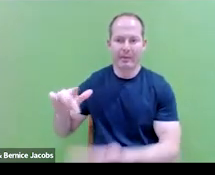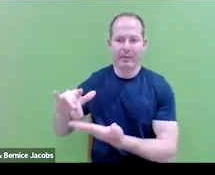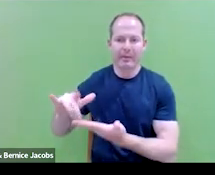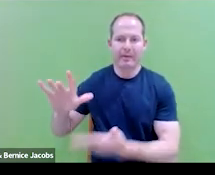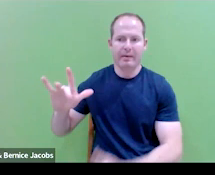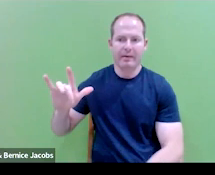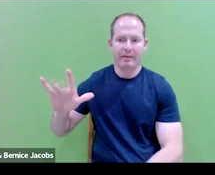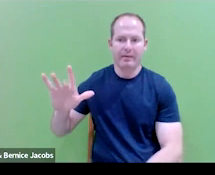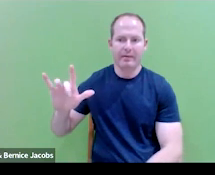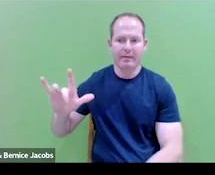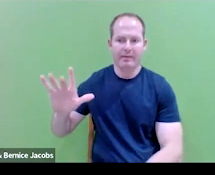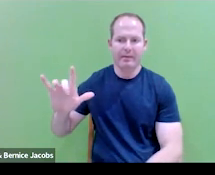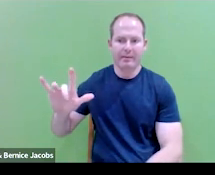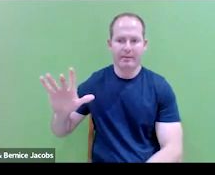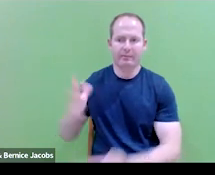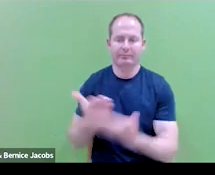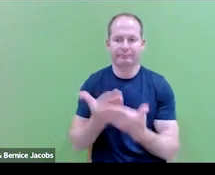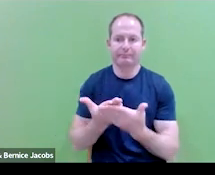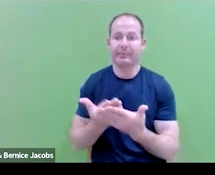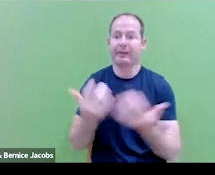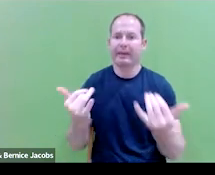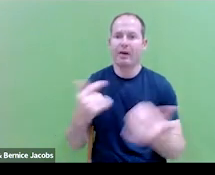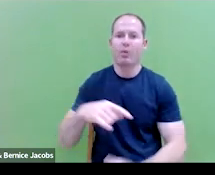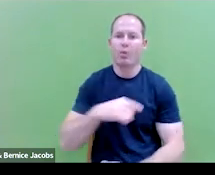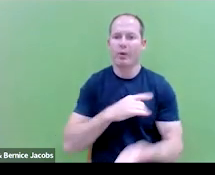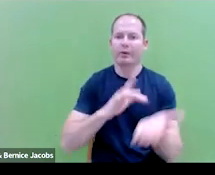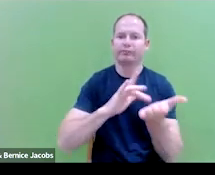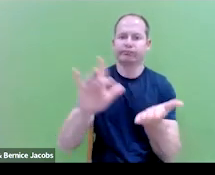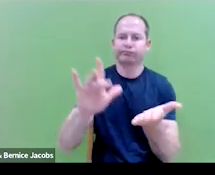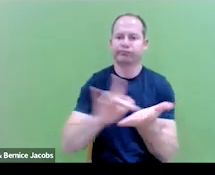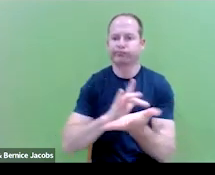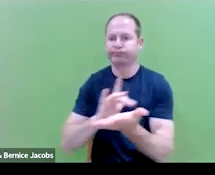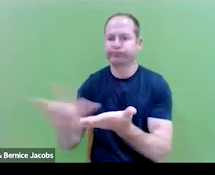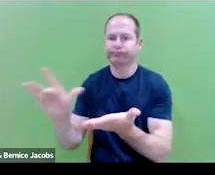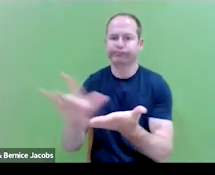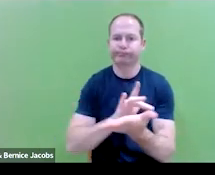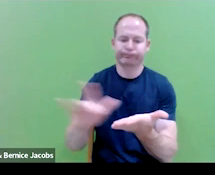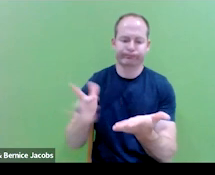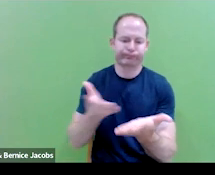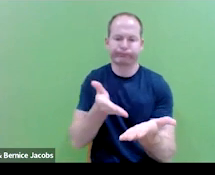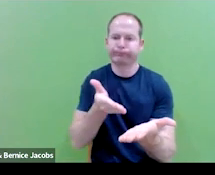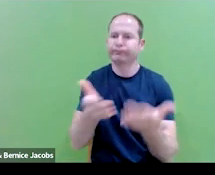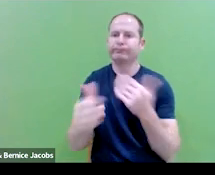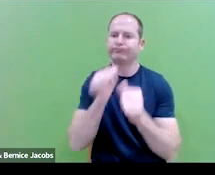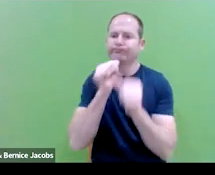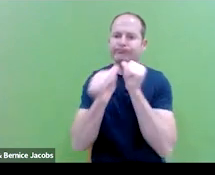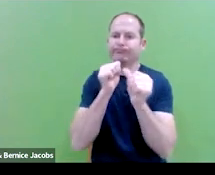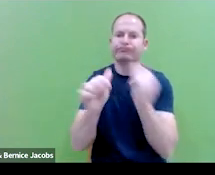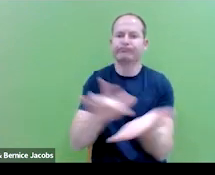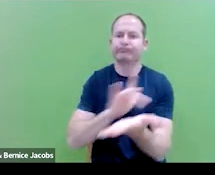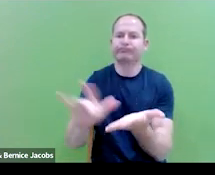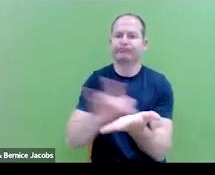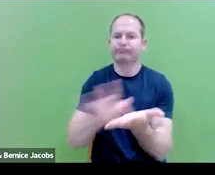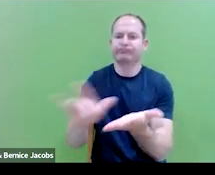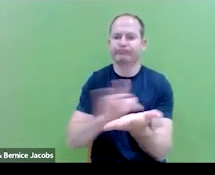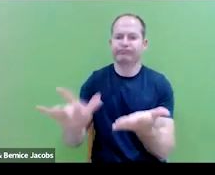screen. Now we're able to scroll by just touching the screen. So automatically that